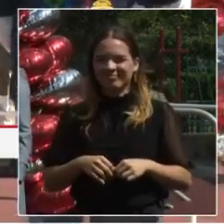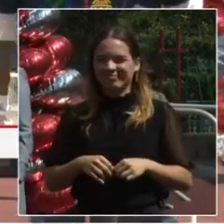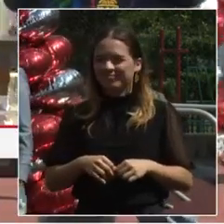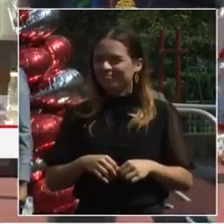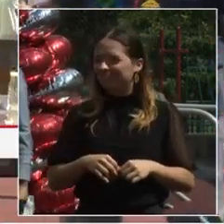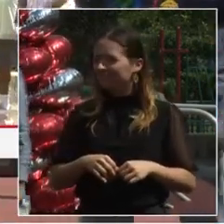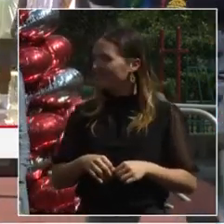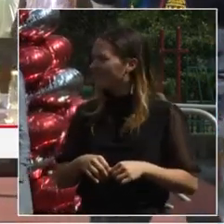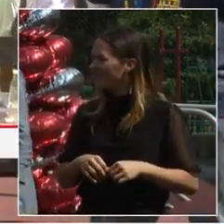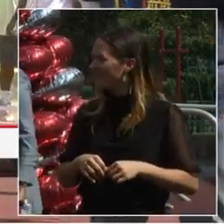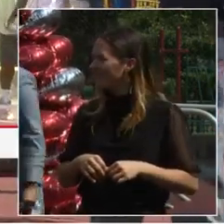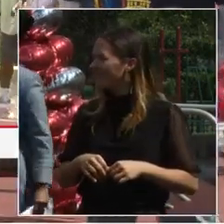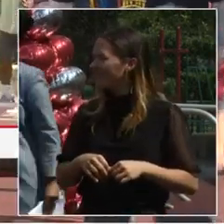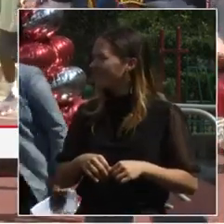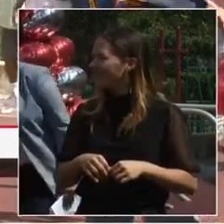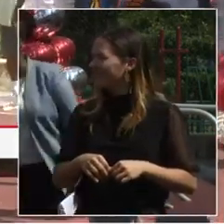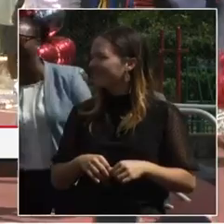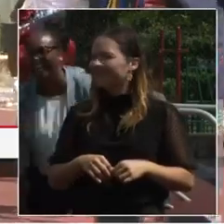I'm still expecting you to compete.